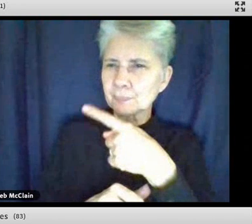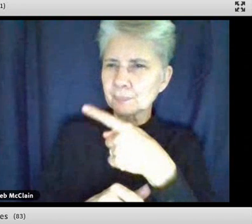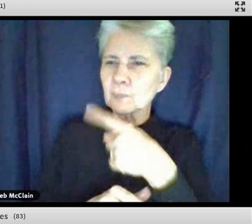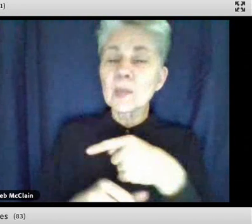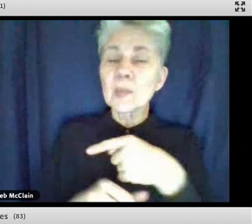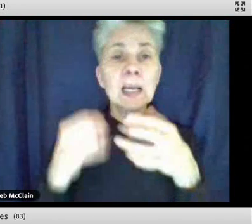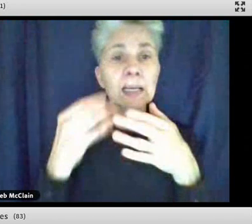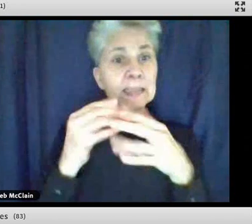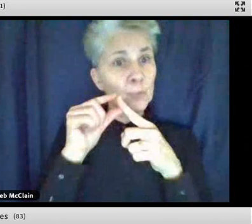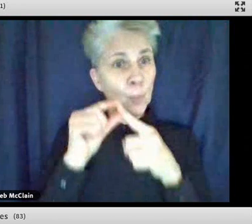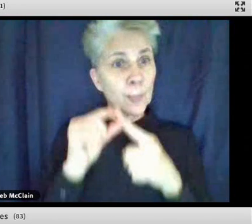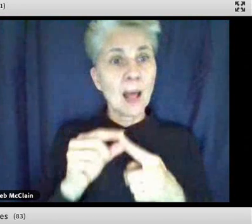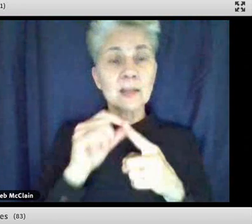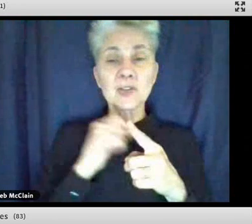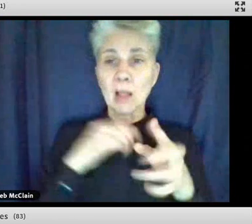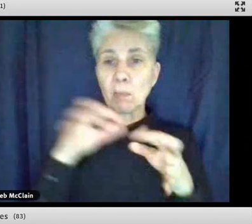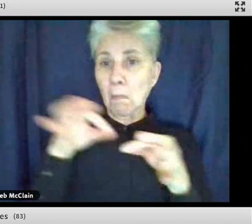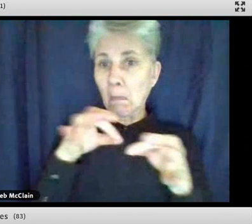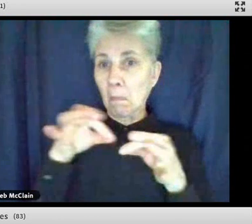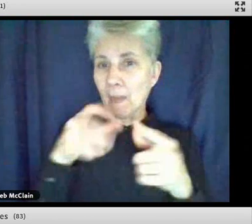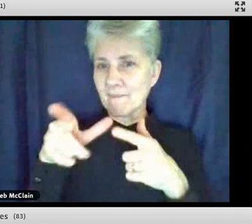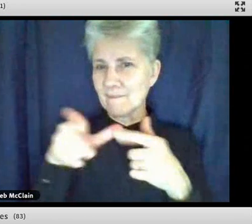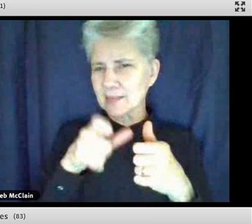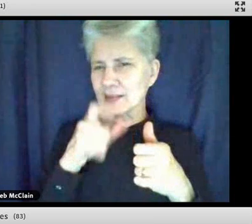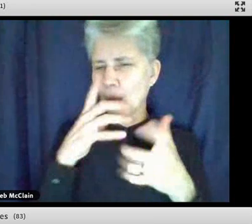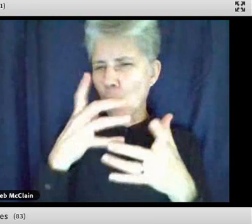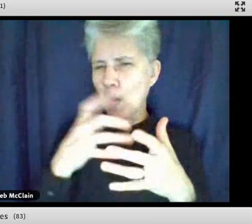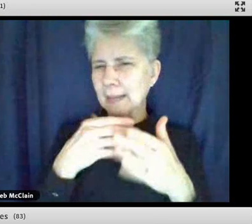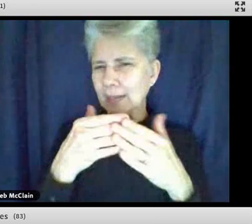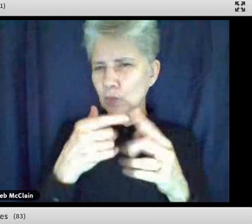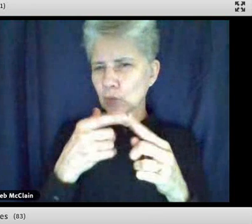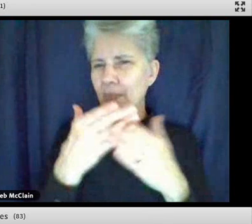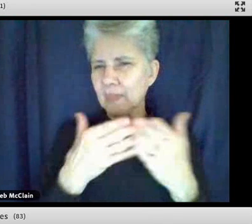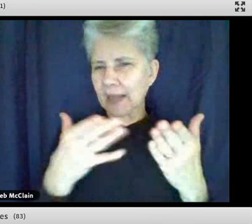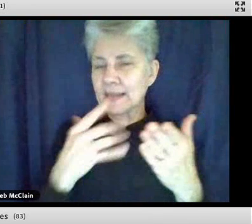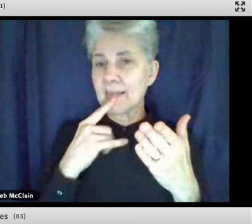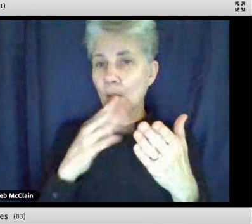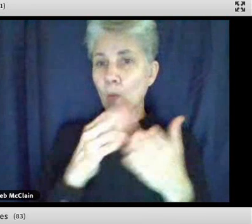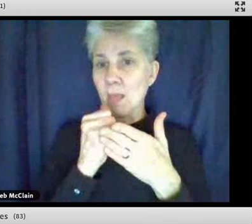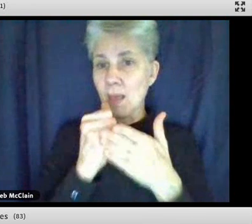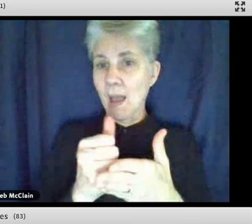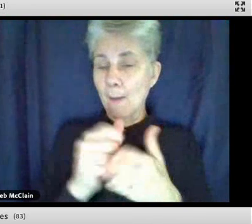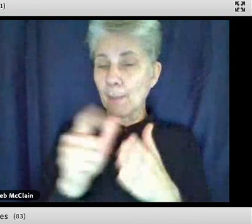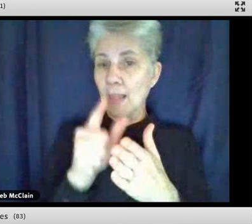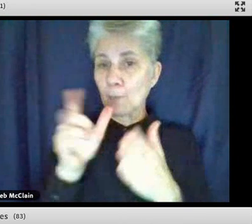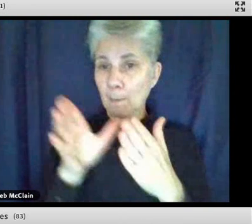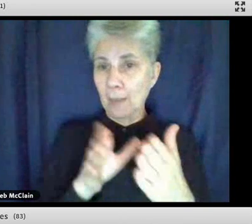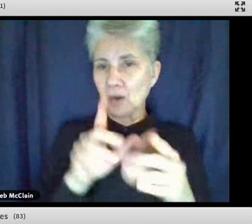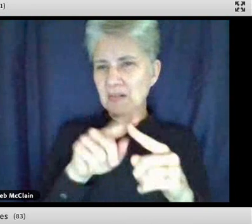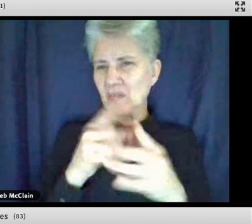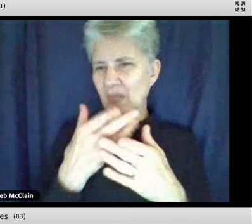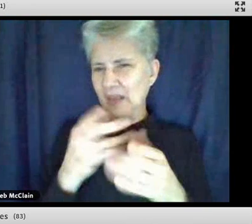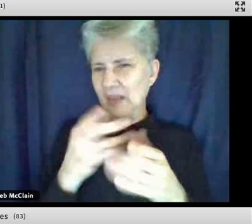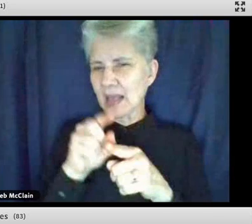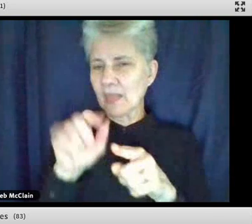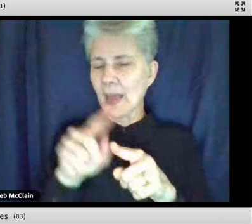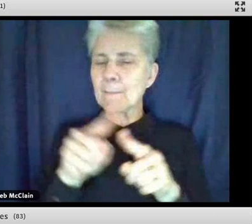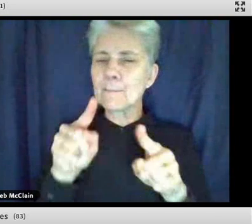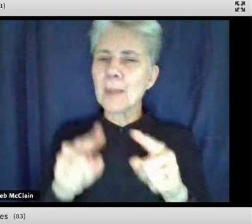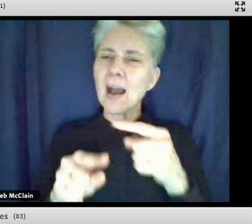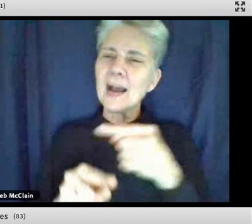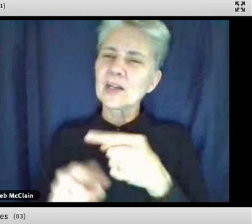to kind of fly through because I want to get to some of the things that are going to help libraries prepare and different things like that. But you're checking the facts.